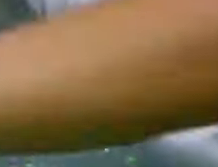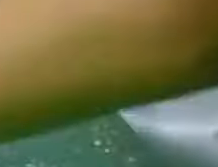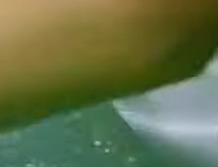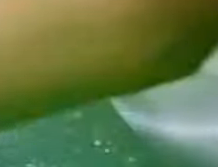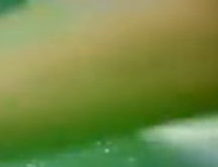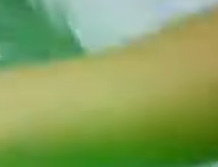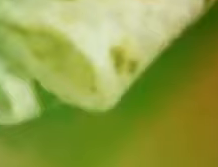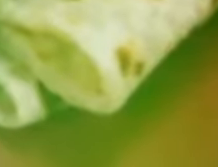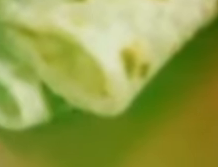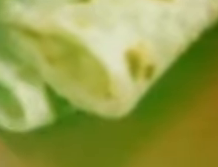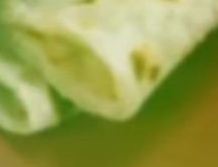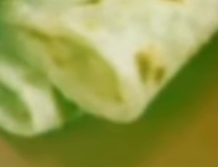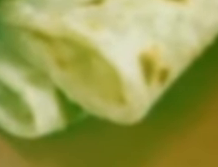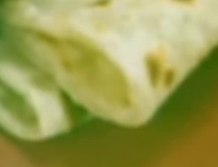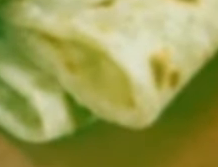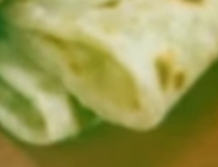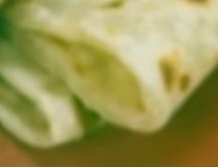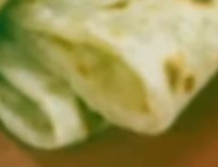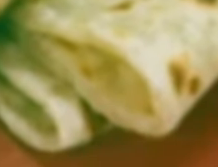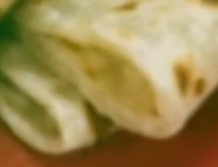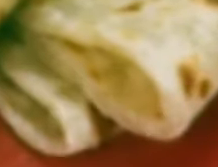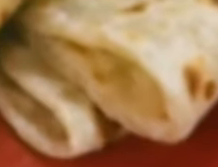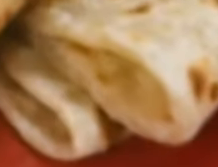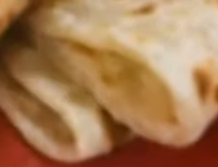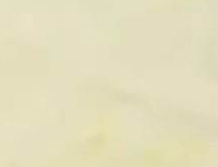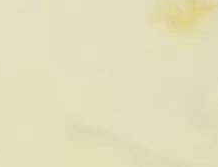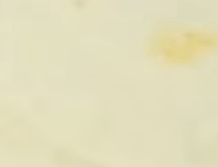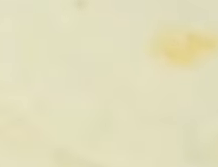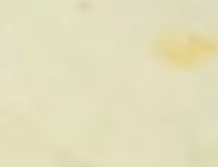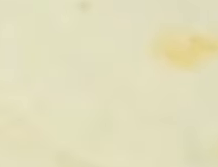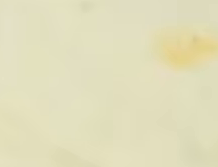brings the flavors of the world right into your living room.